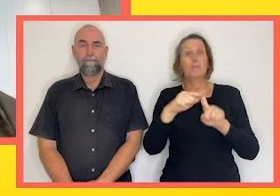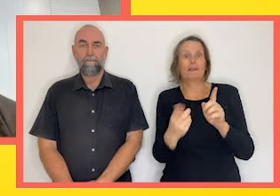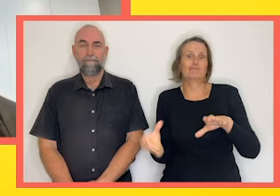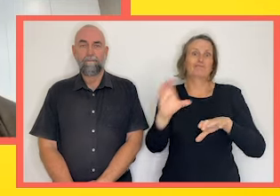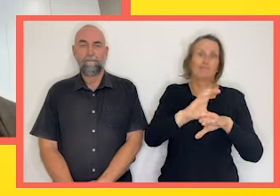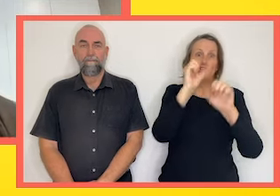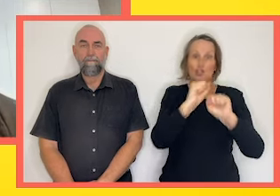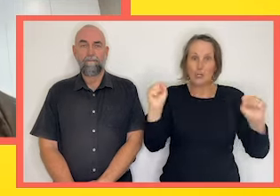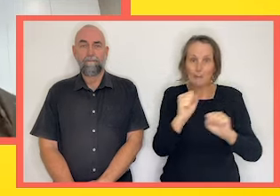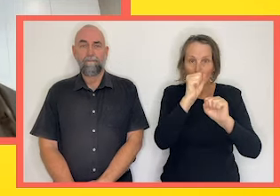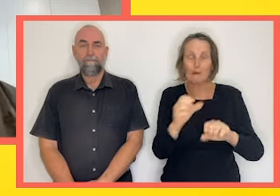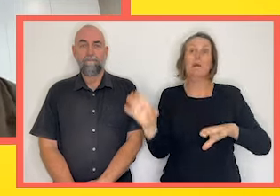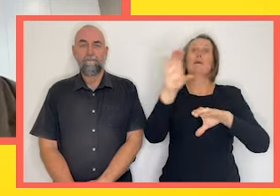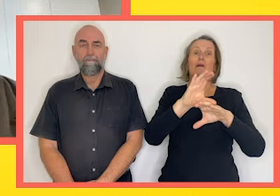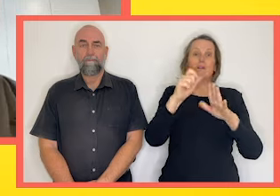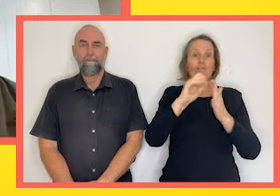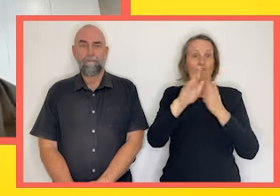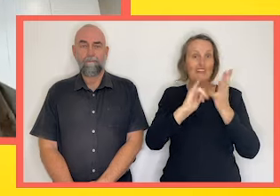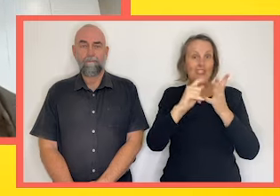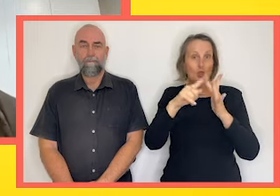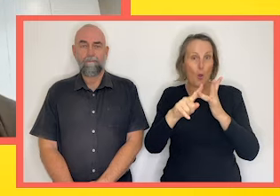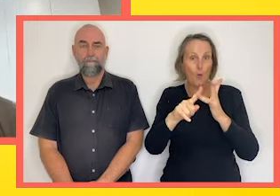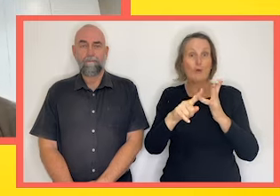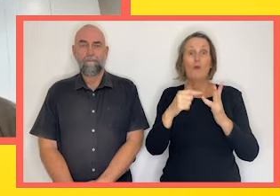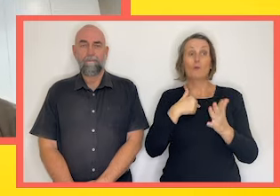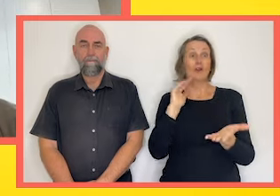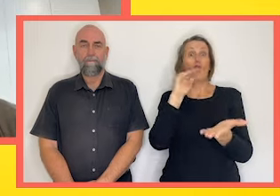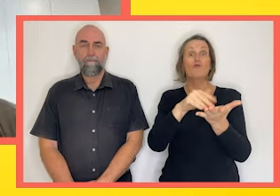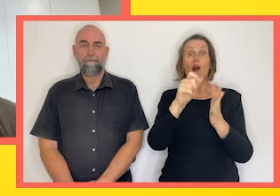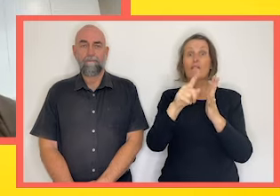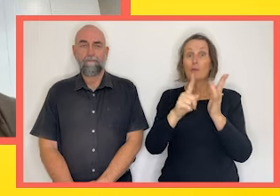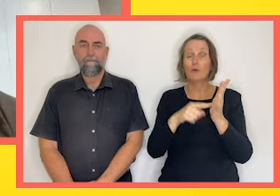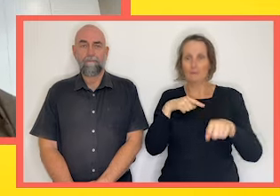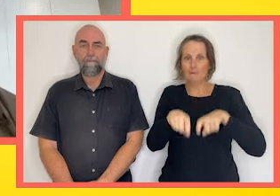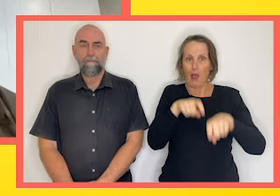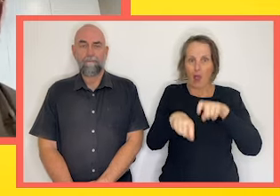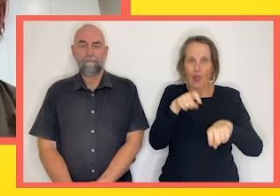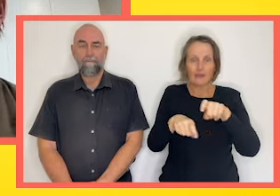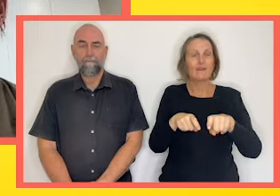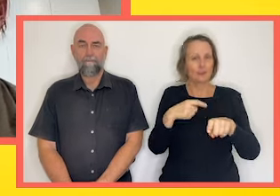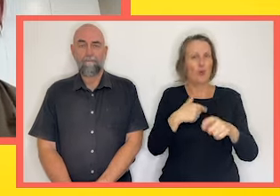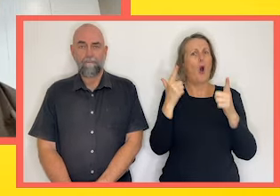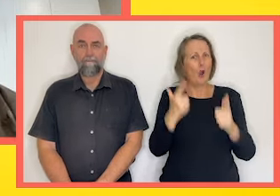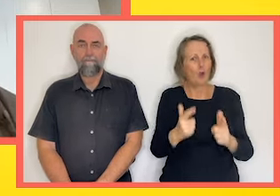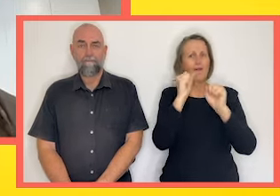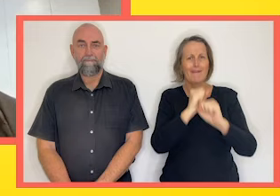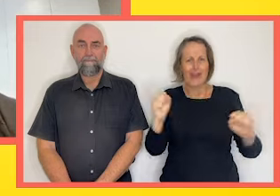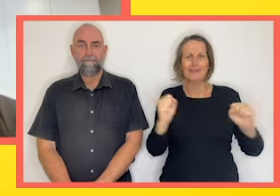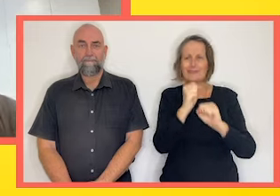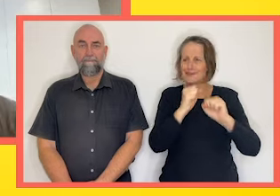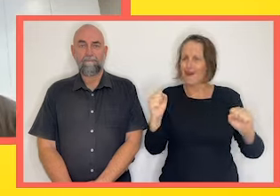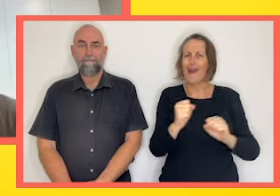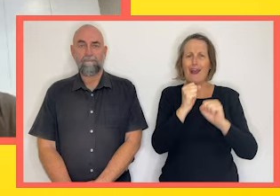as just mentioned, physio. I ride my bike to the pool as well. So if we want to count that, it's still just